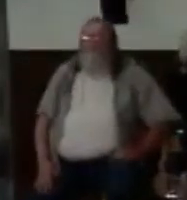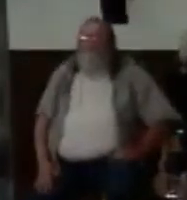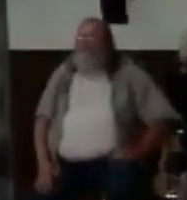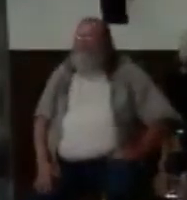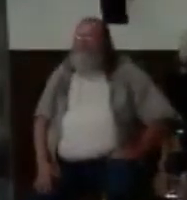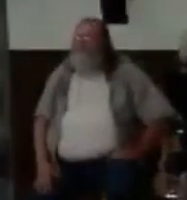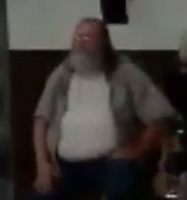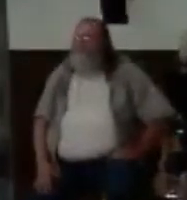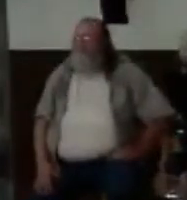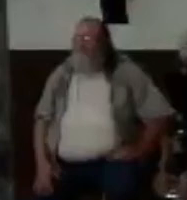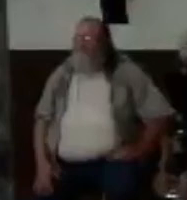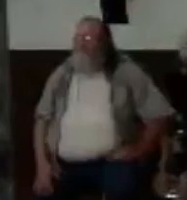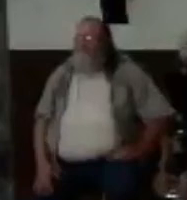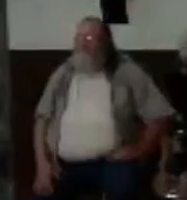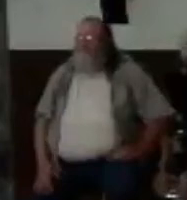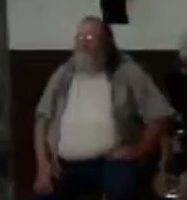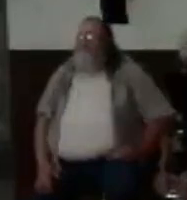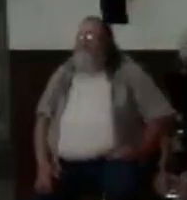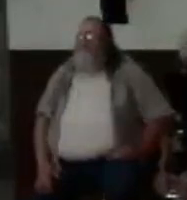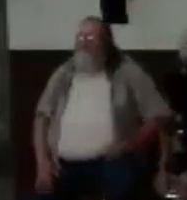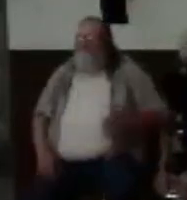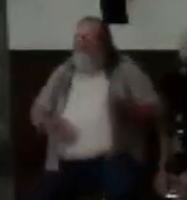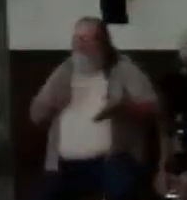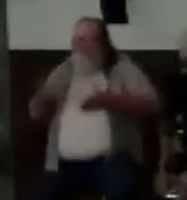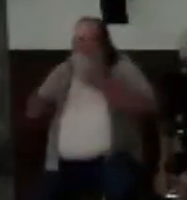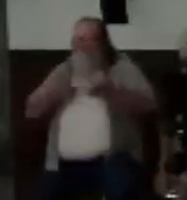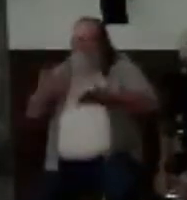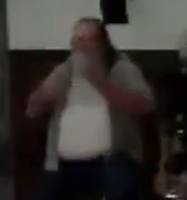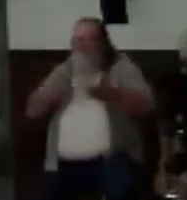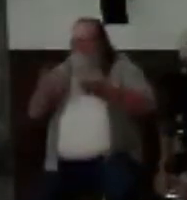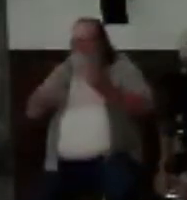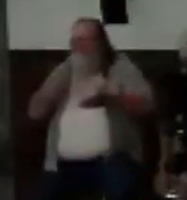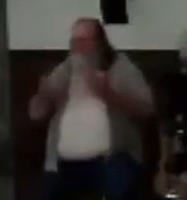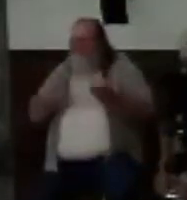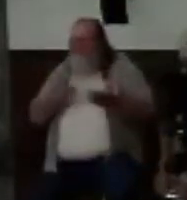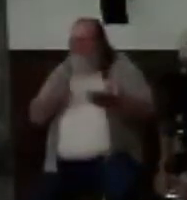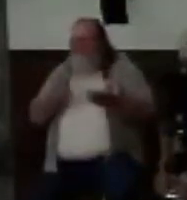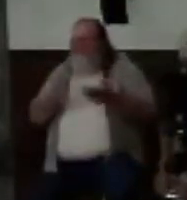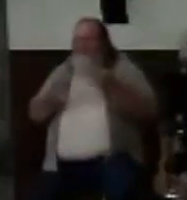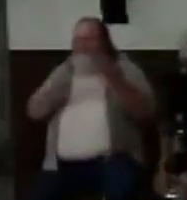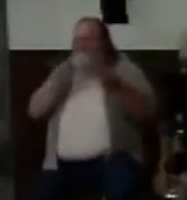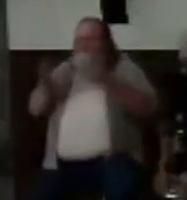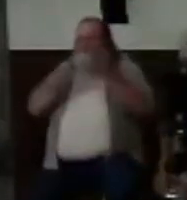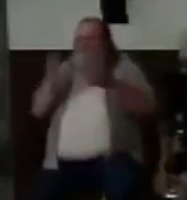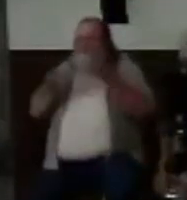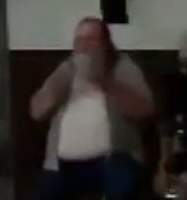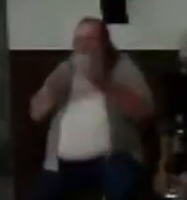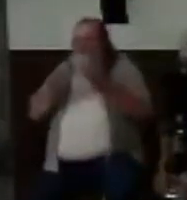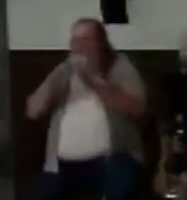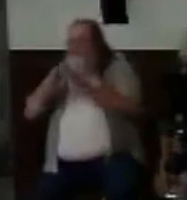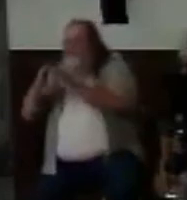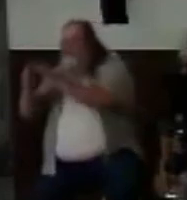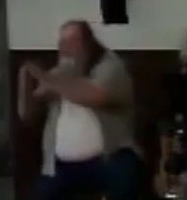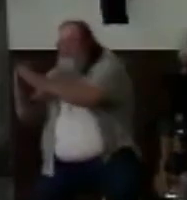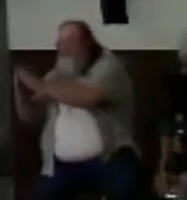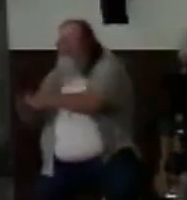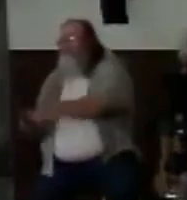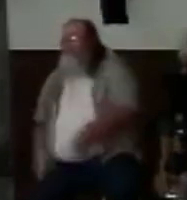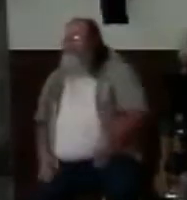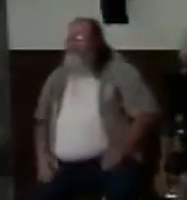At the festival of shelters Jesus attended in John chapter 7, Zechariah 14 was traditionally recited.